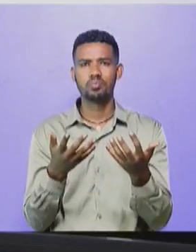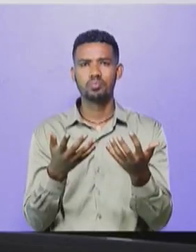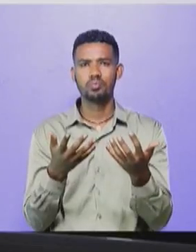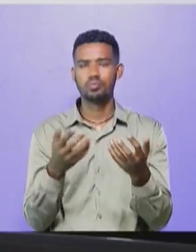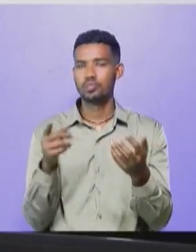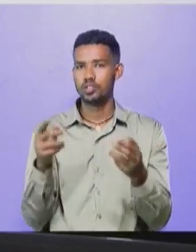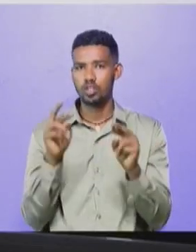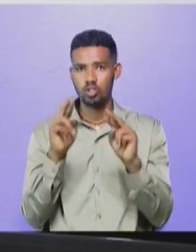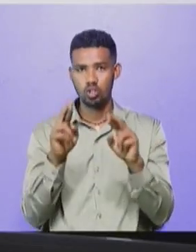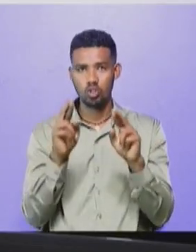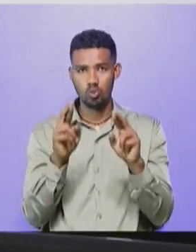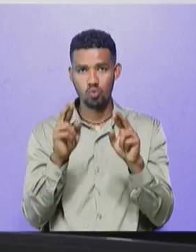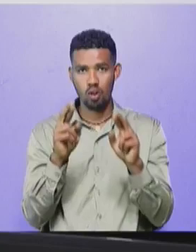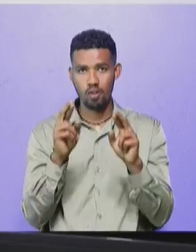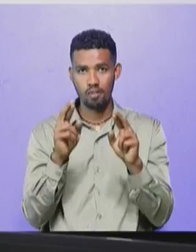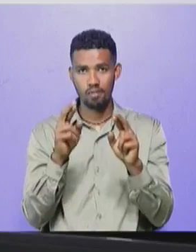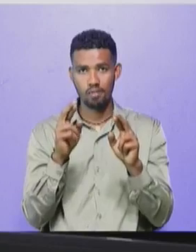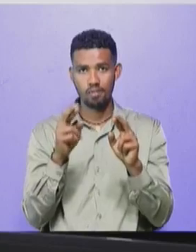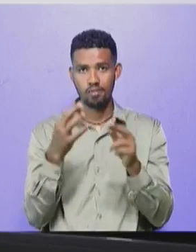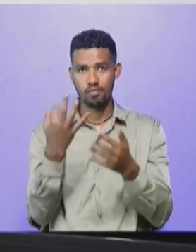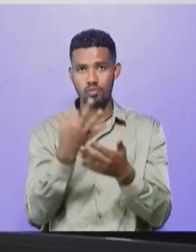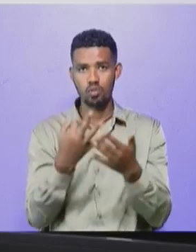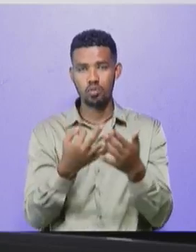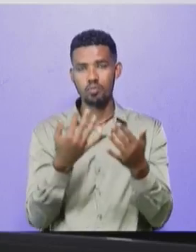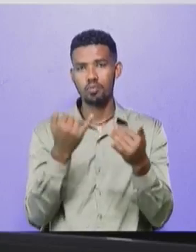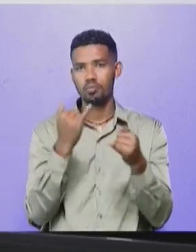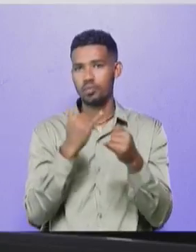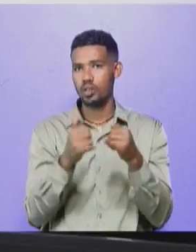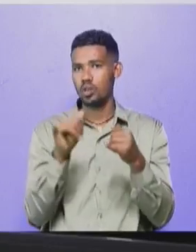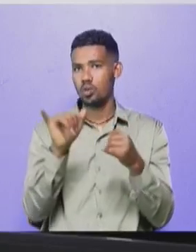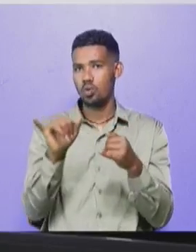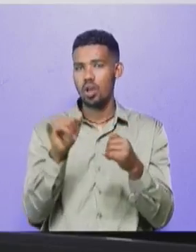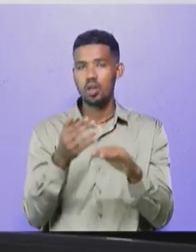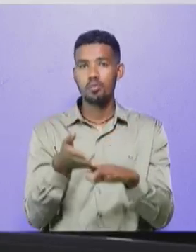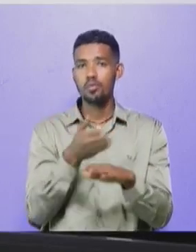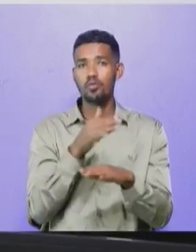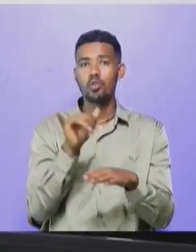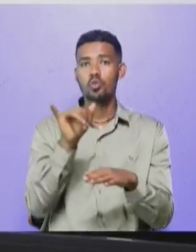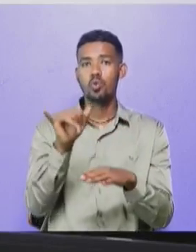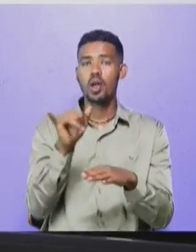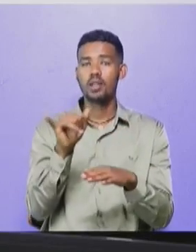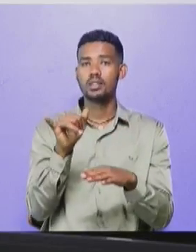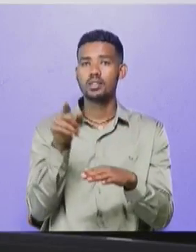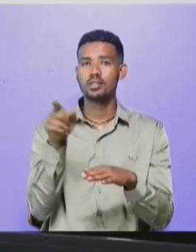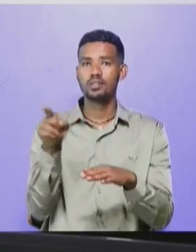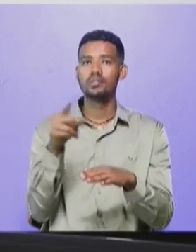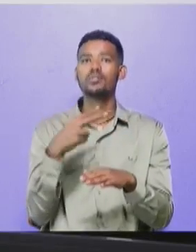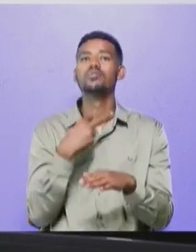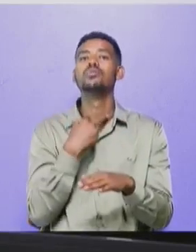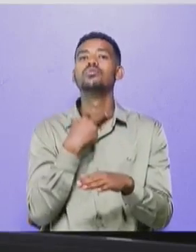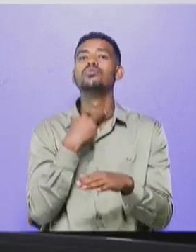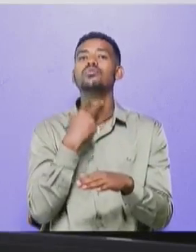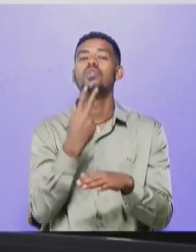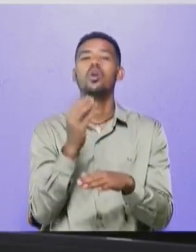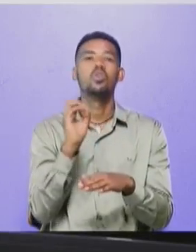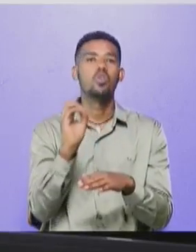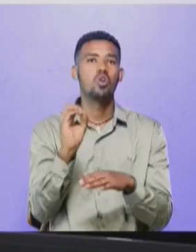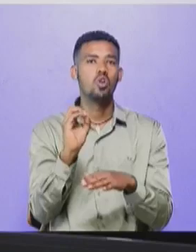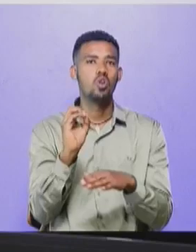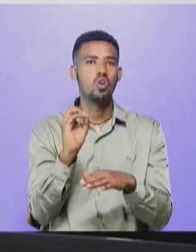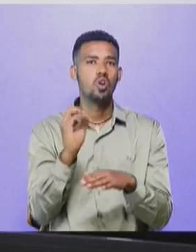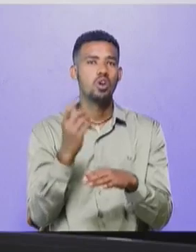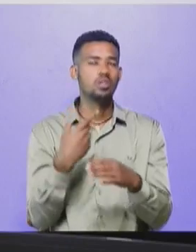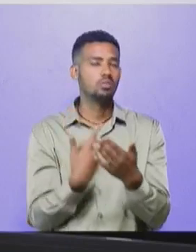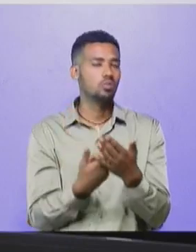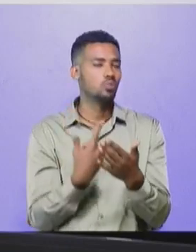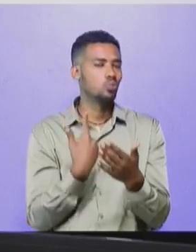regular form, ending with Y, but before Y, there is a vowel O, so We